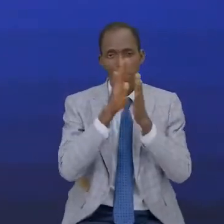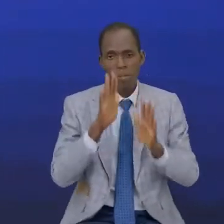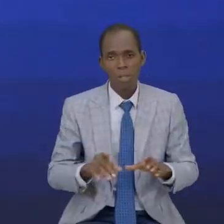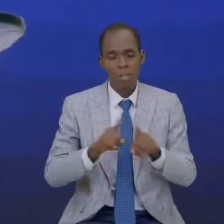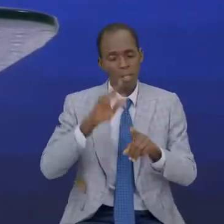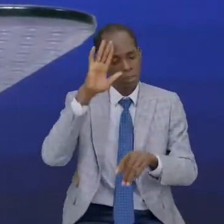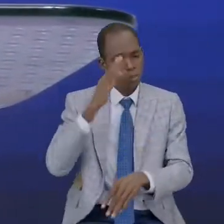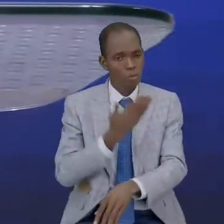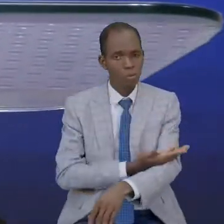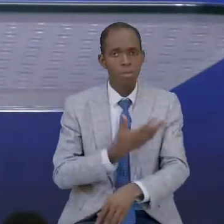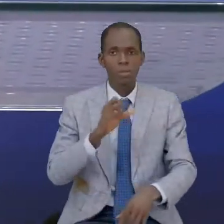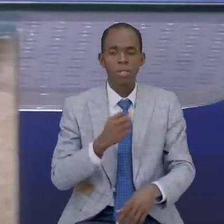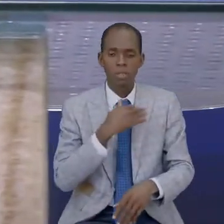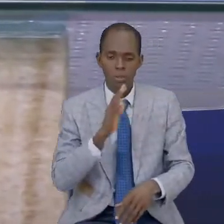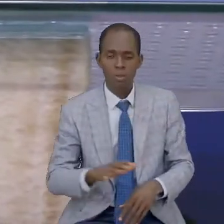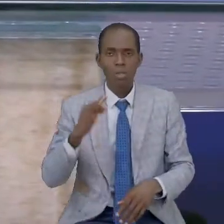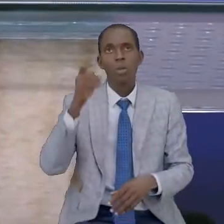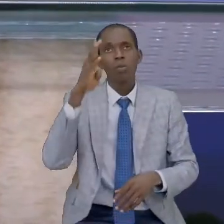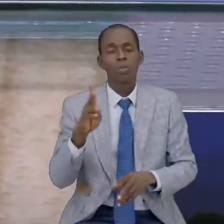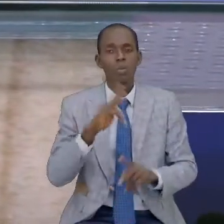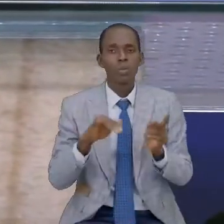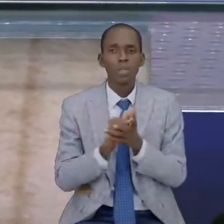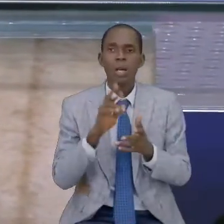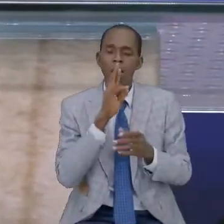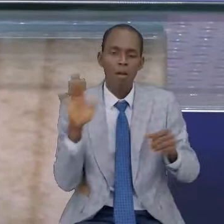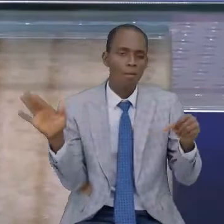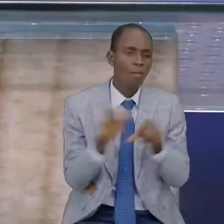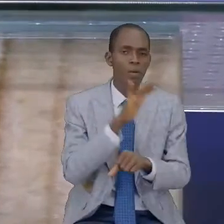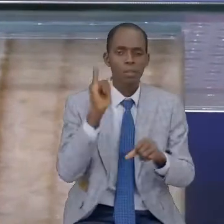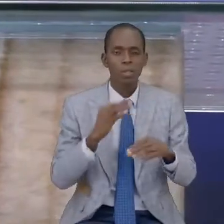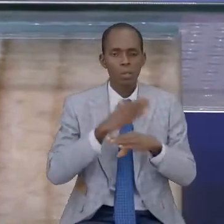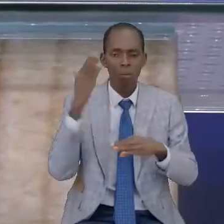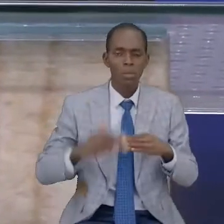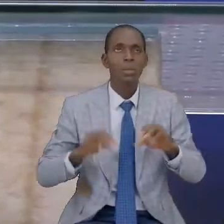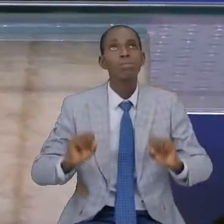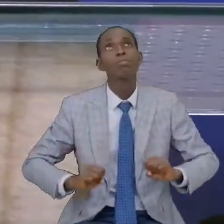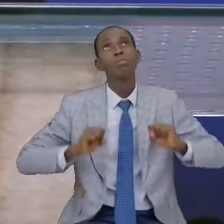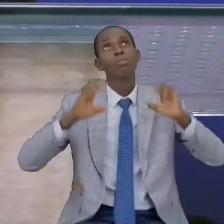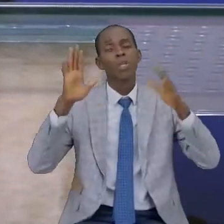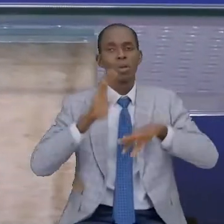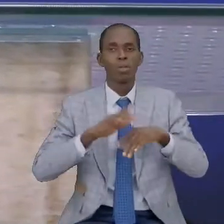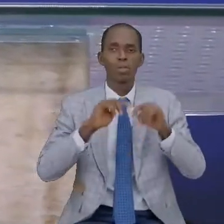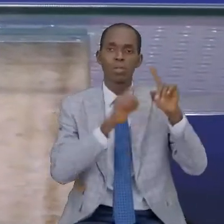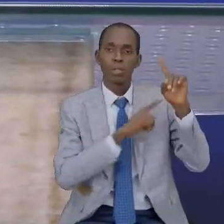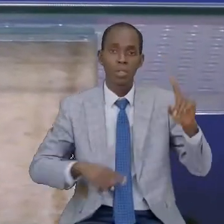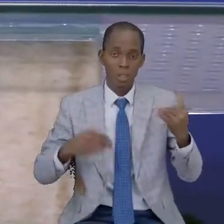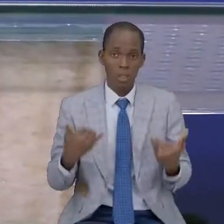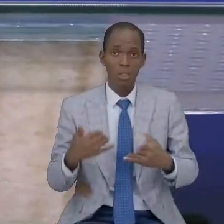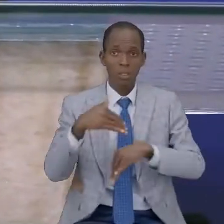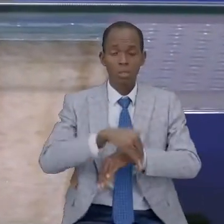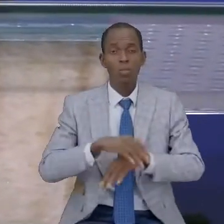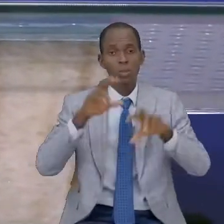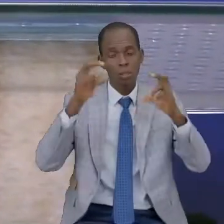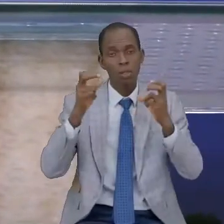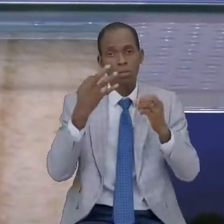sons of God, and as the people that are fully, completely yielded and surrendered unto the Lord. Tonight we have titled